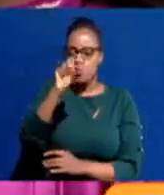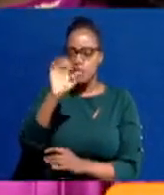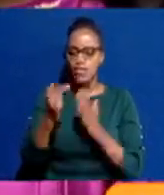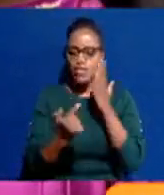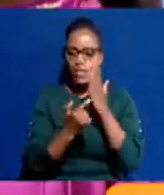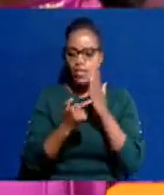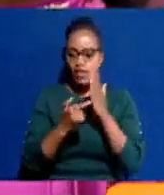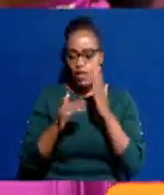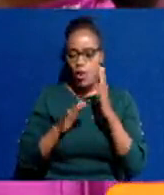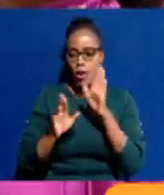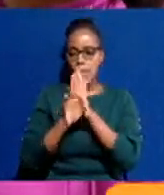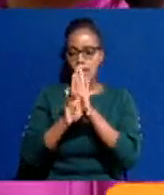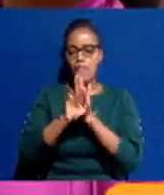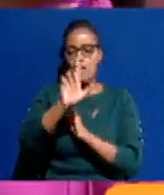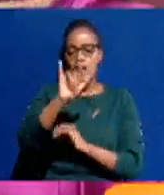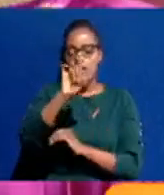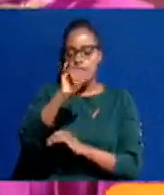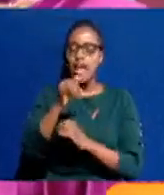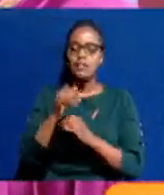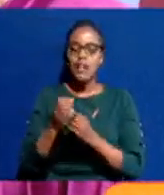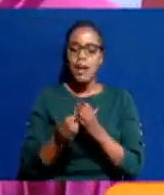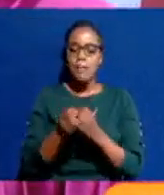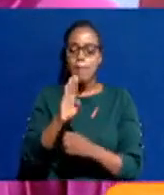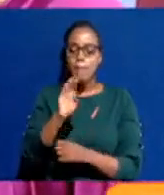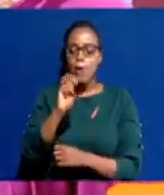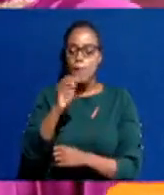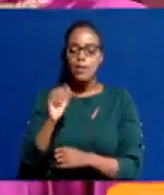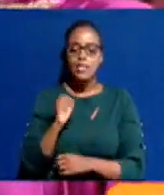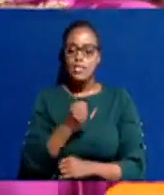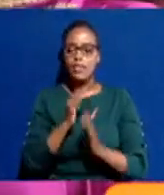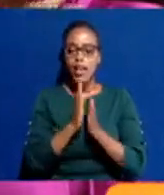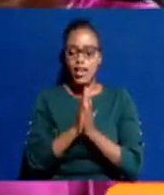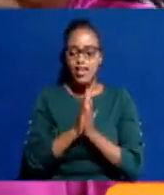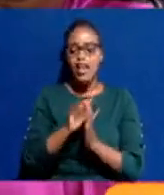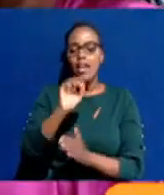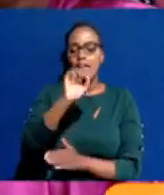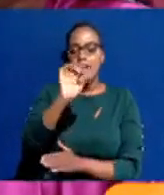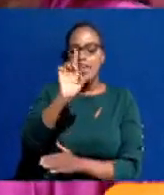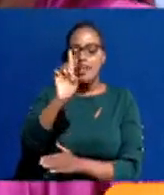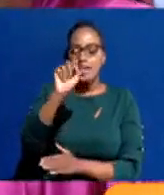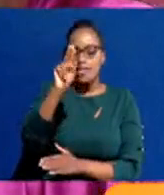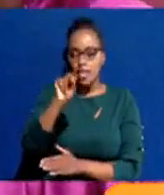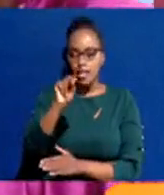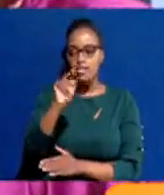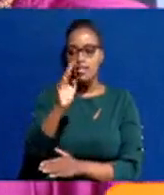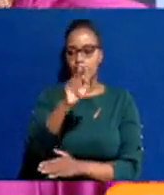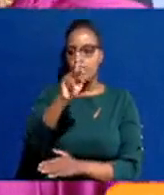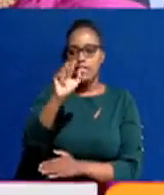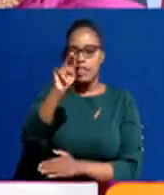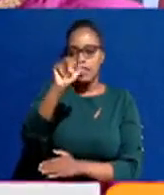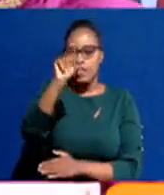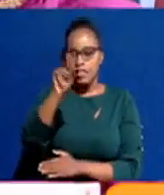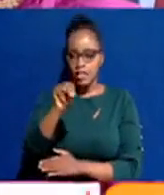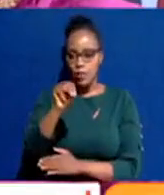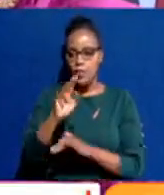Women Representative Lydia Haika, Bomet Senator Hilary Sigei, and Eldas MP Aidan Kainan. Well addressed by the